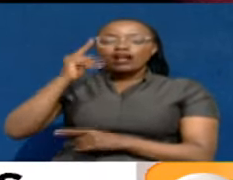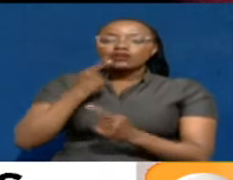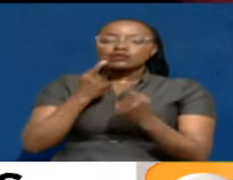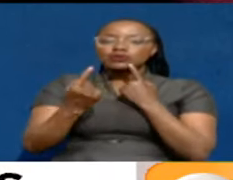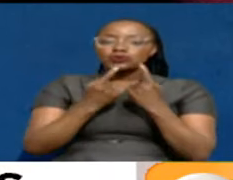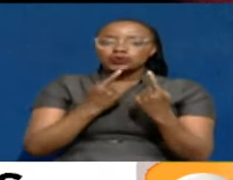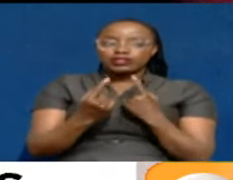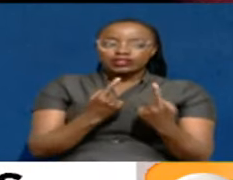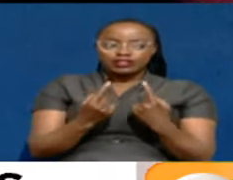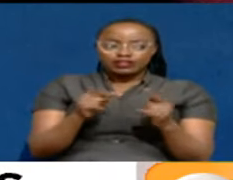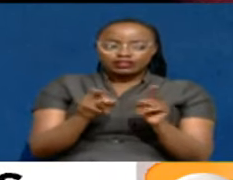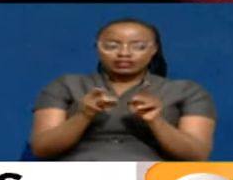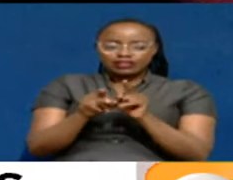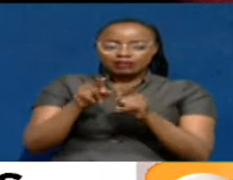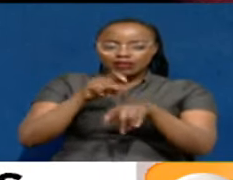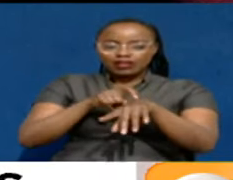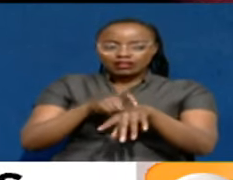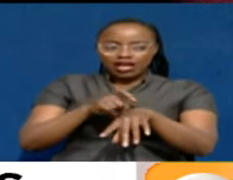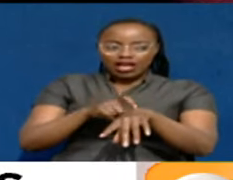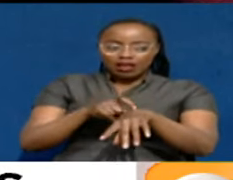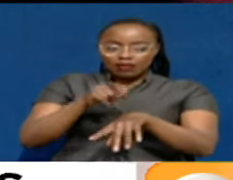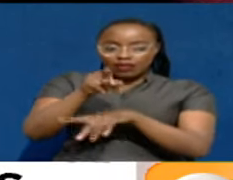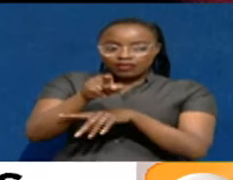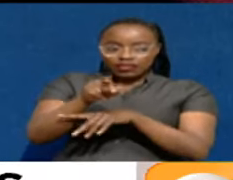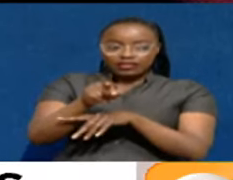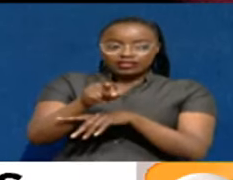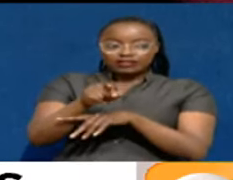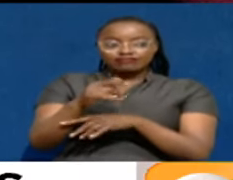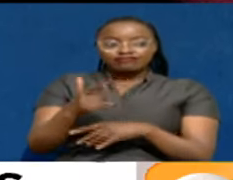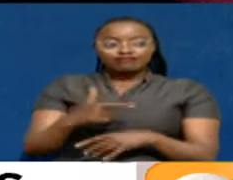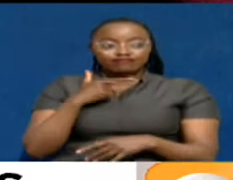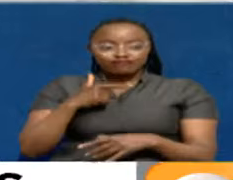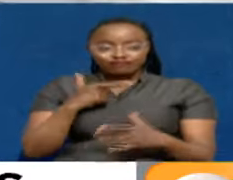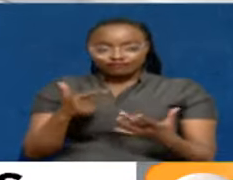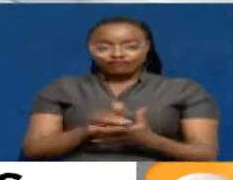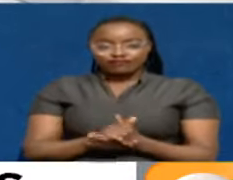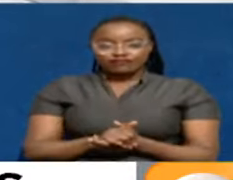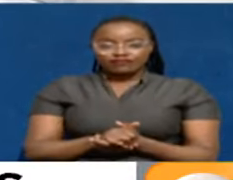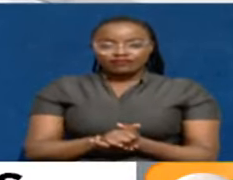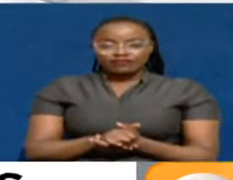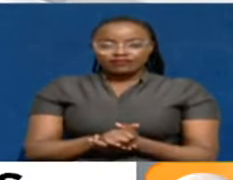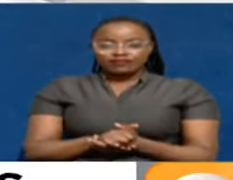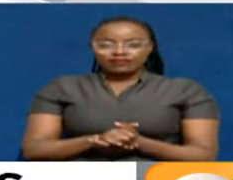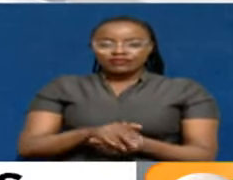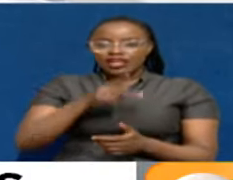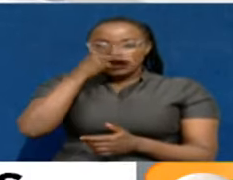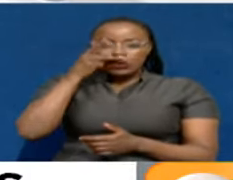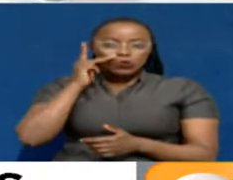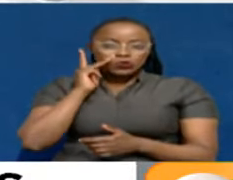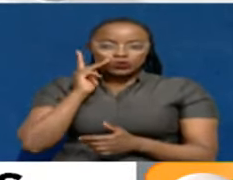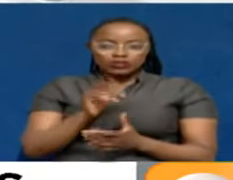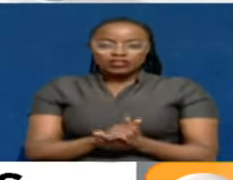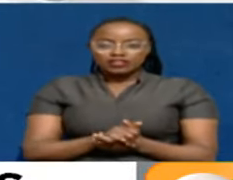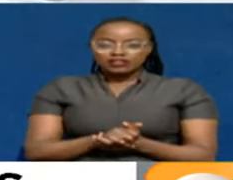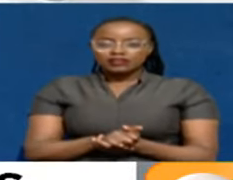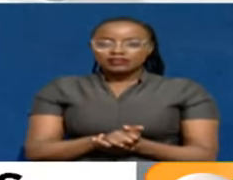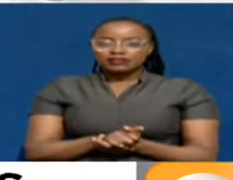speaking while in that preparatory tour. Yeah. Let's listen to Kalonzo.